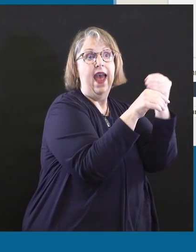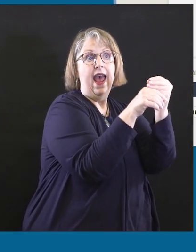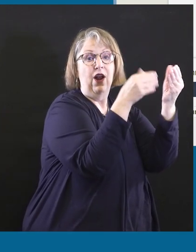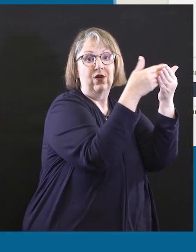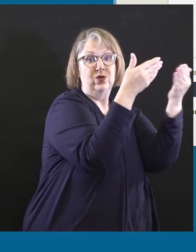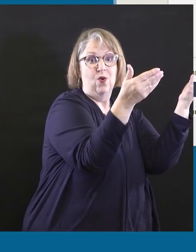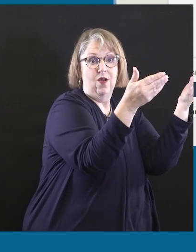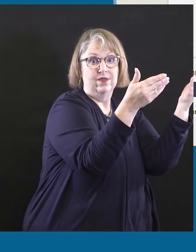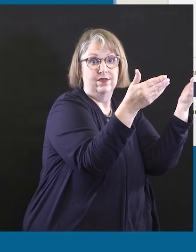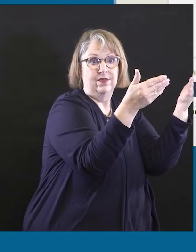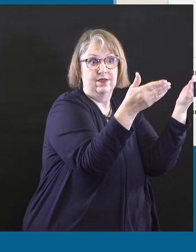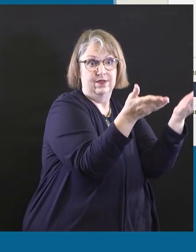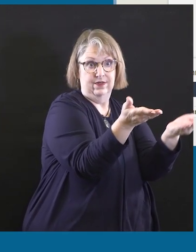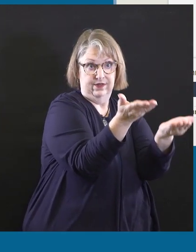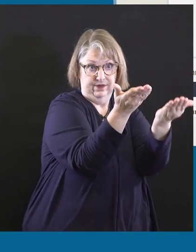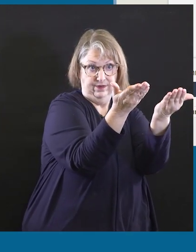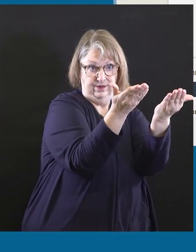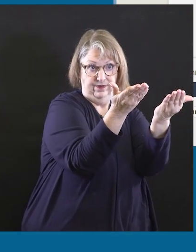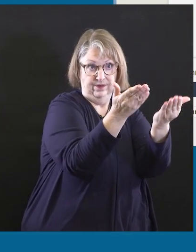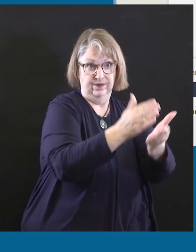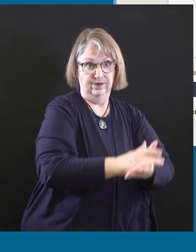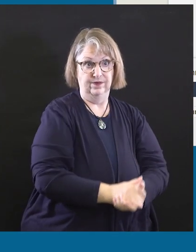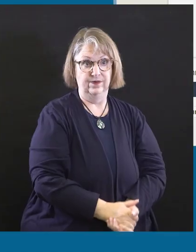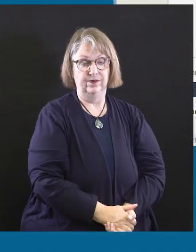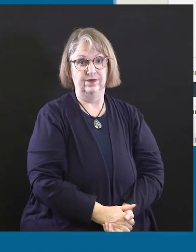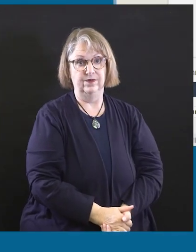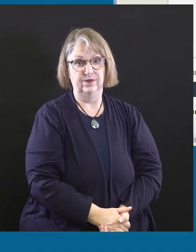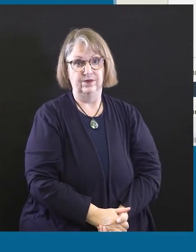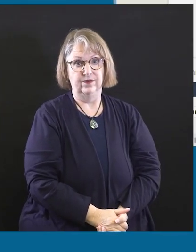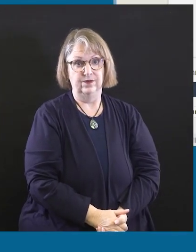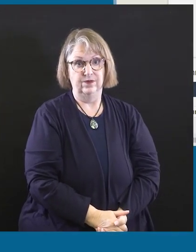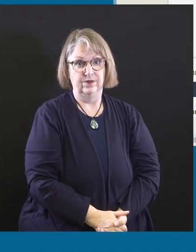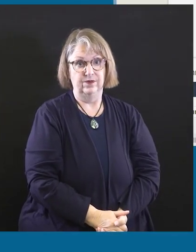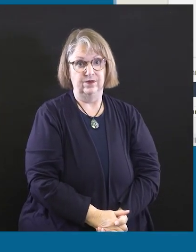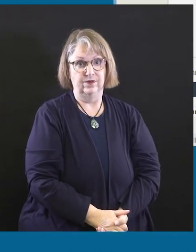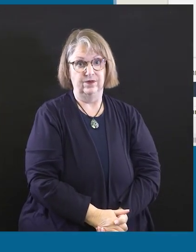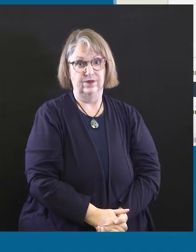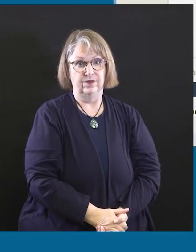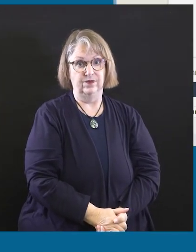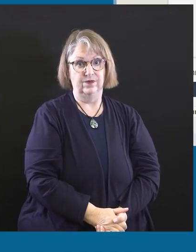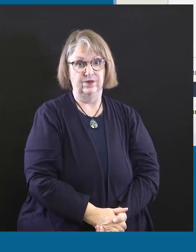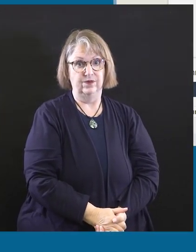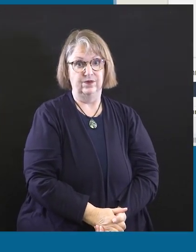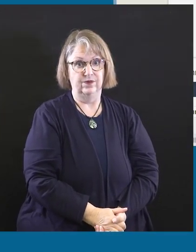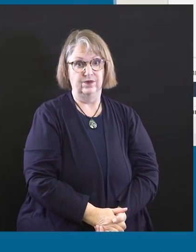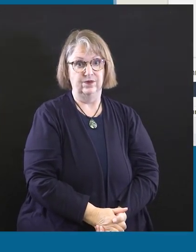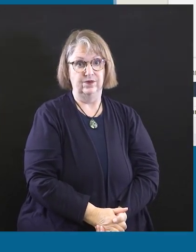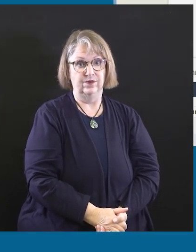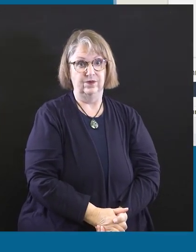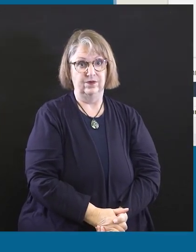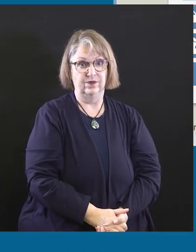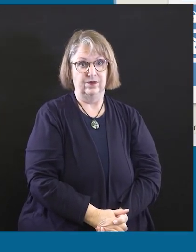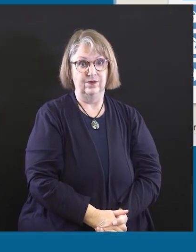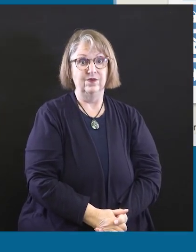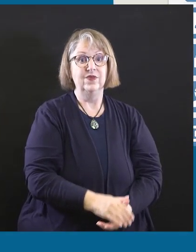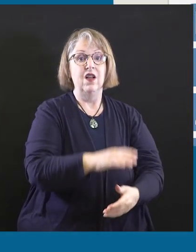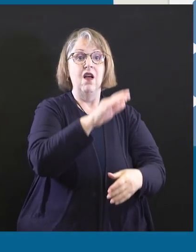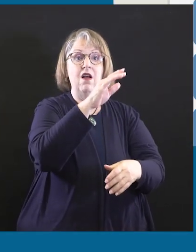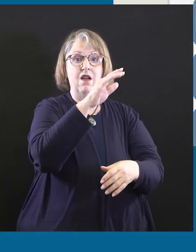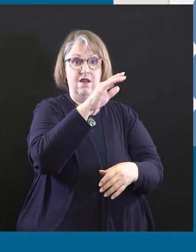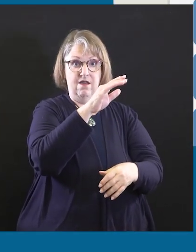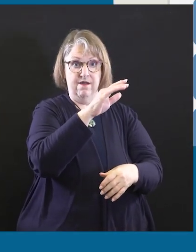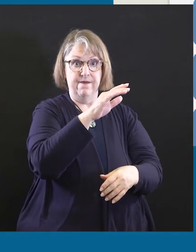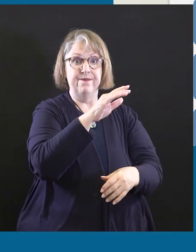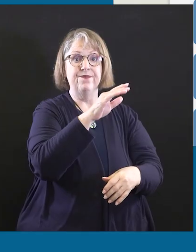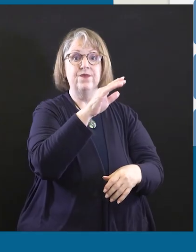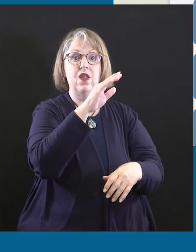First, if you're logged in from your dashboard, you can add a resource from there.